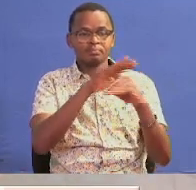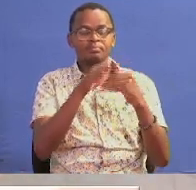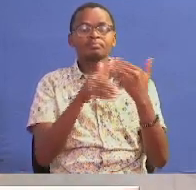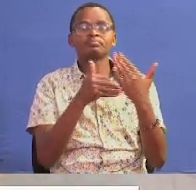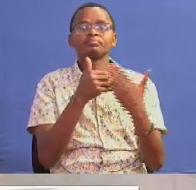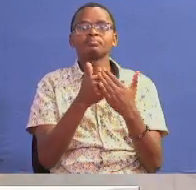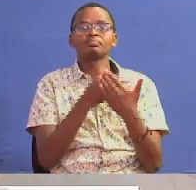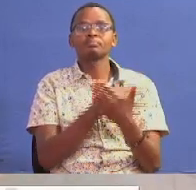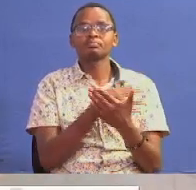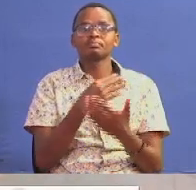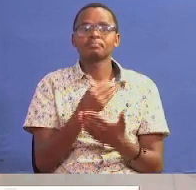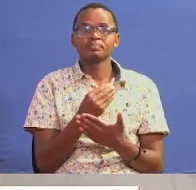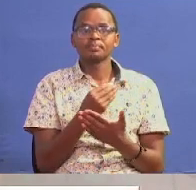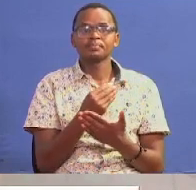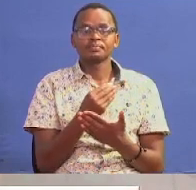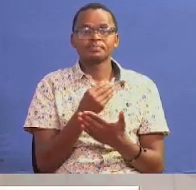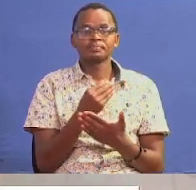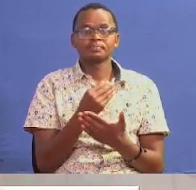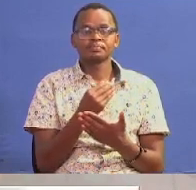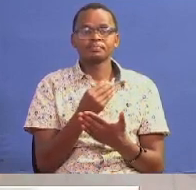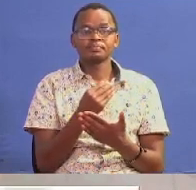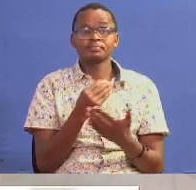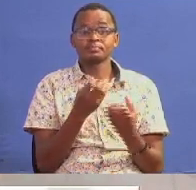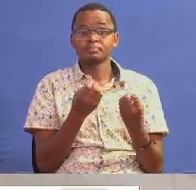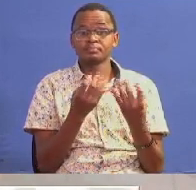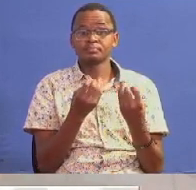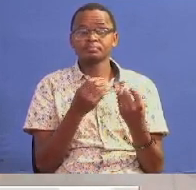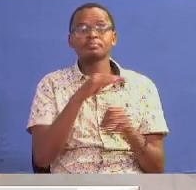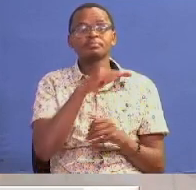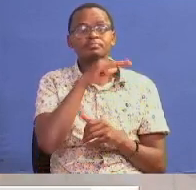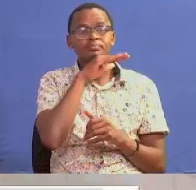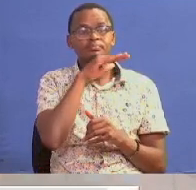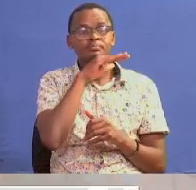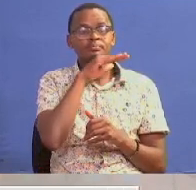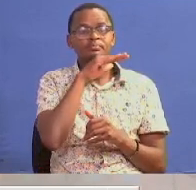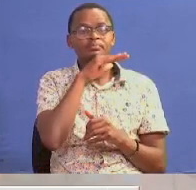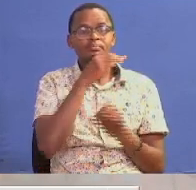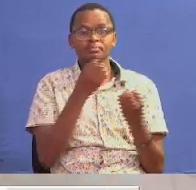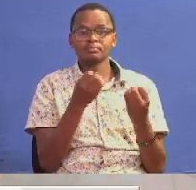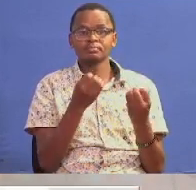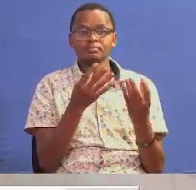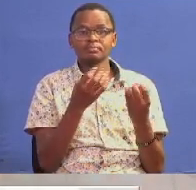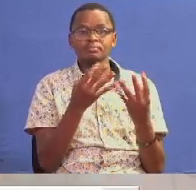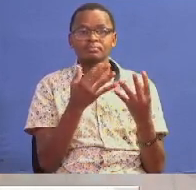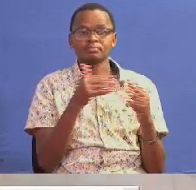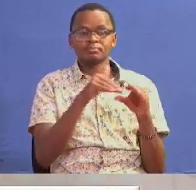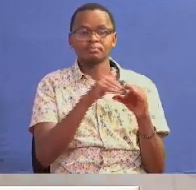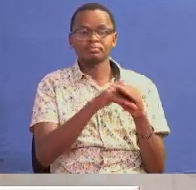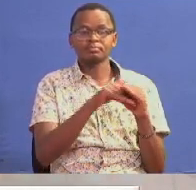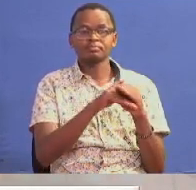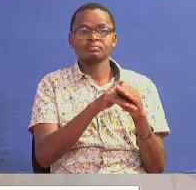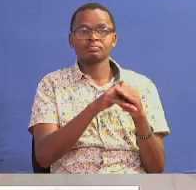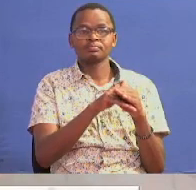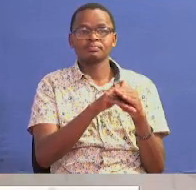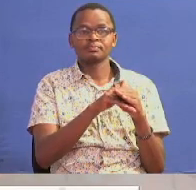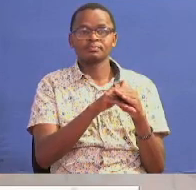whole world, and a number of them lost their lives. A number of them went